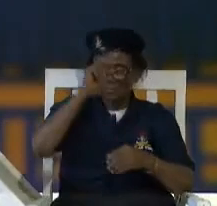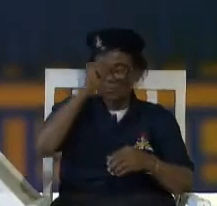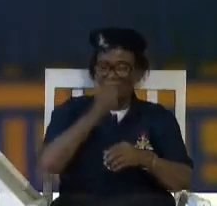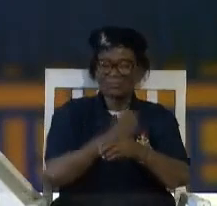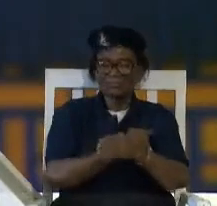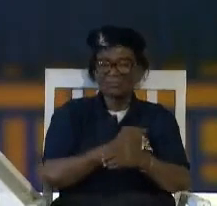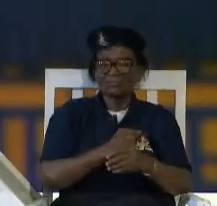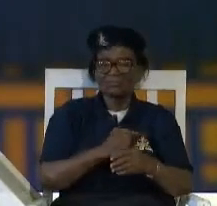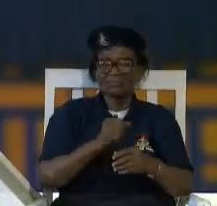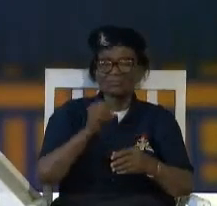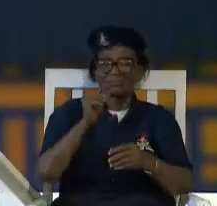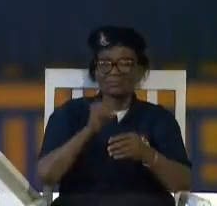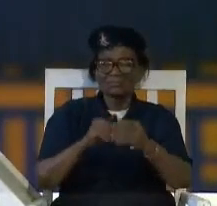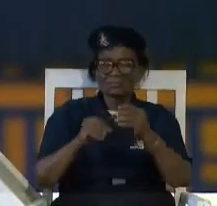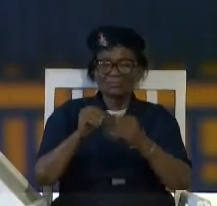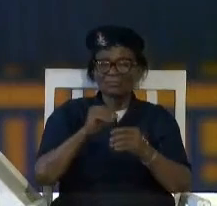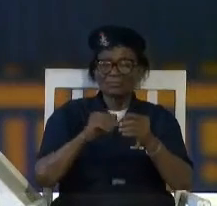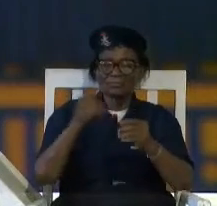Paul Eneche.